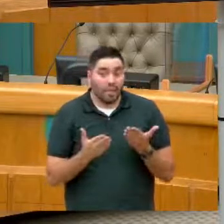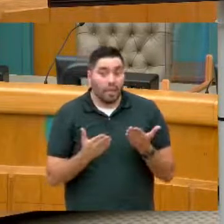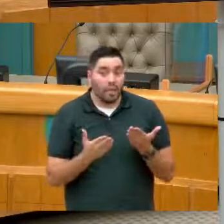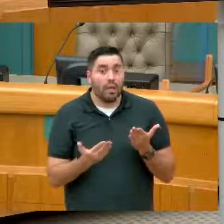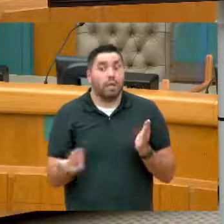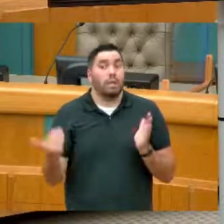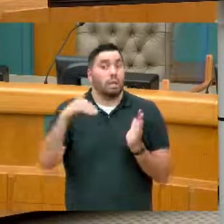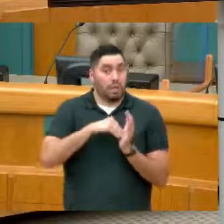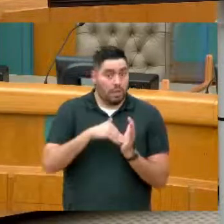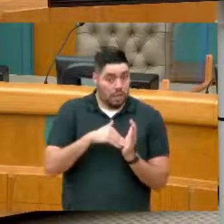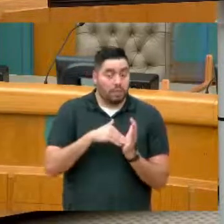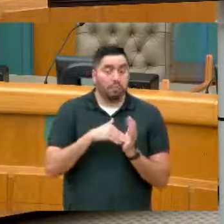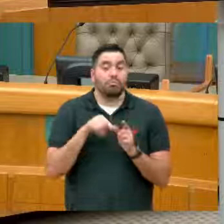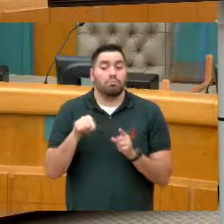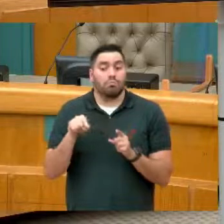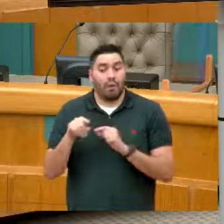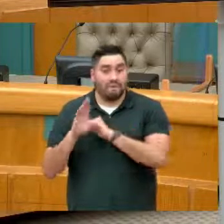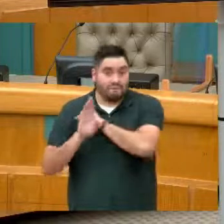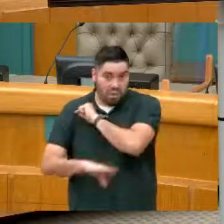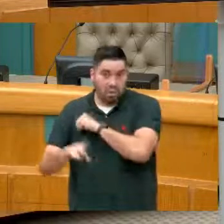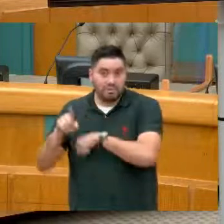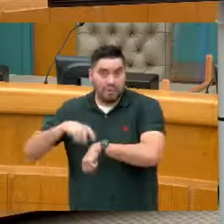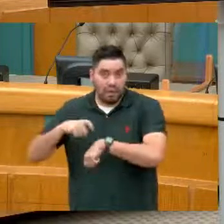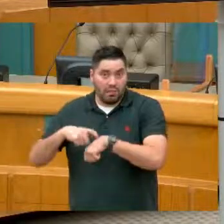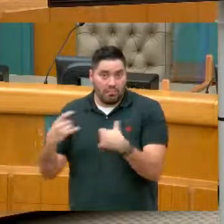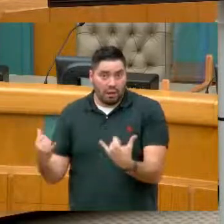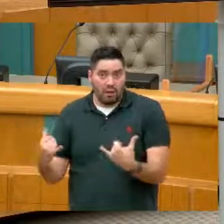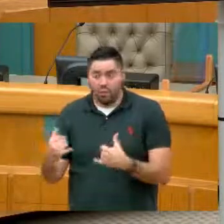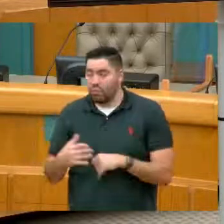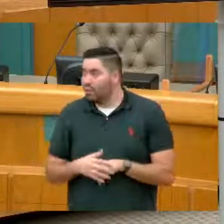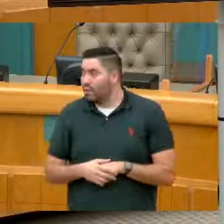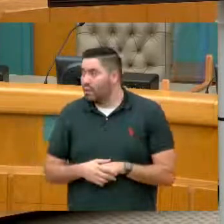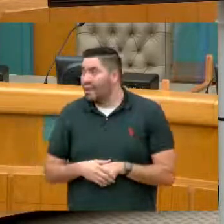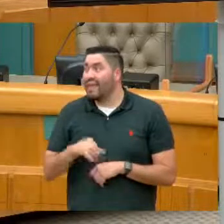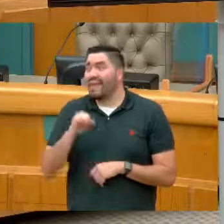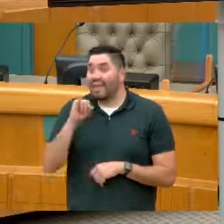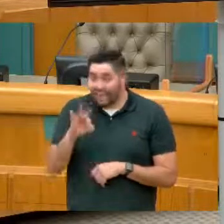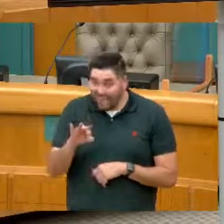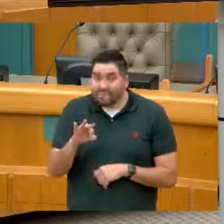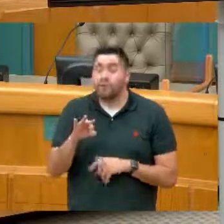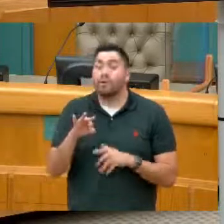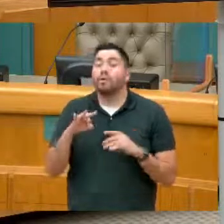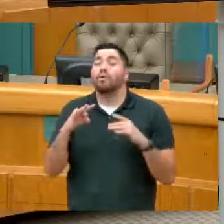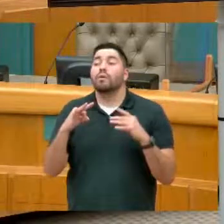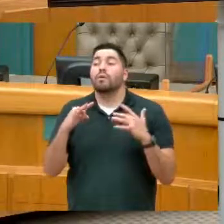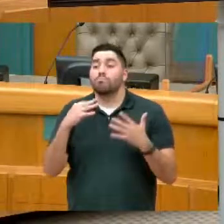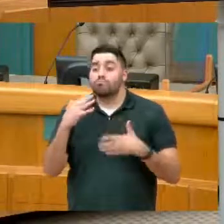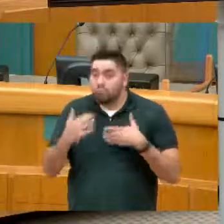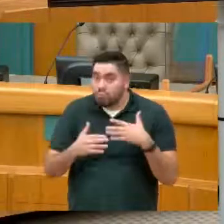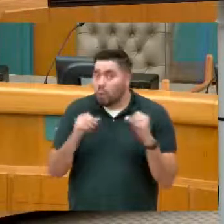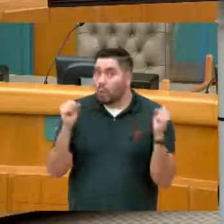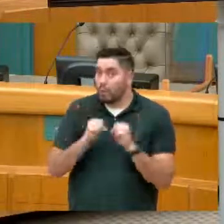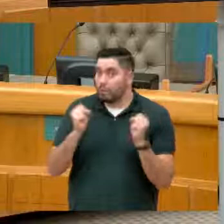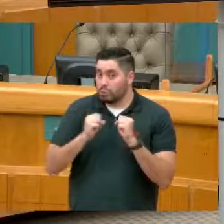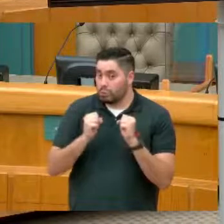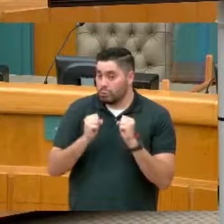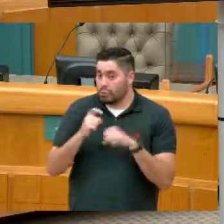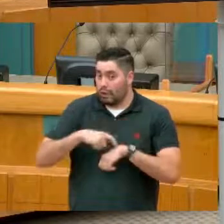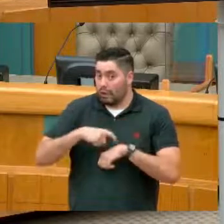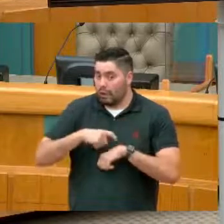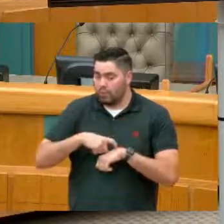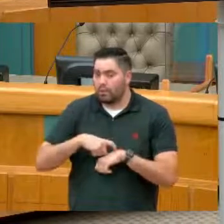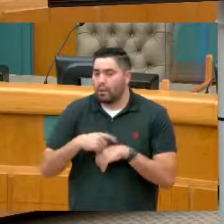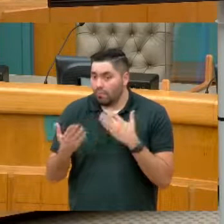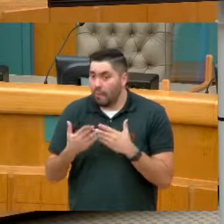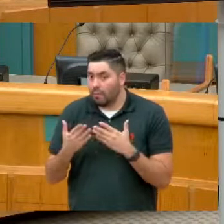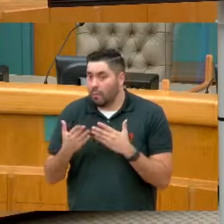have my ideas about it, and these are just my ideas, not of the task force, but we saw an unexplainable drop in the transmission rate going from spring to